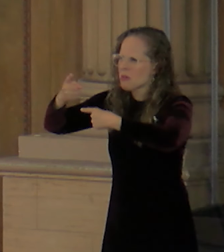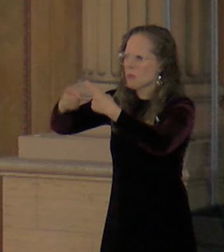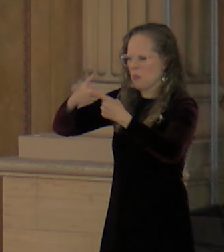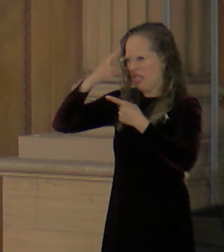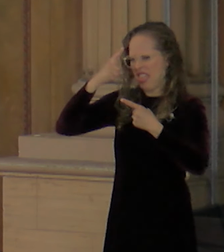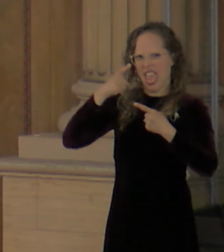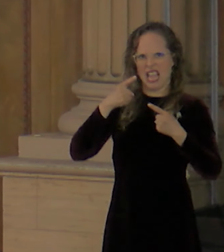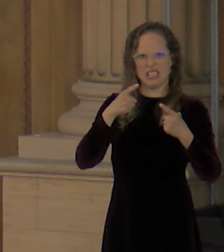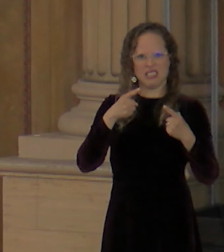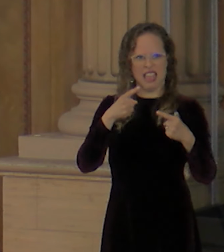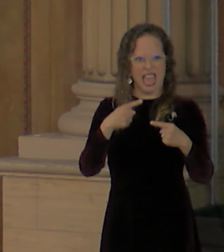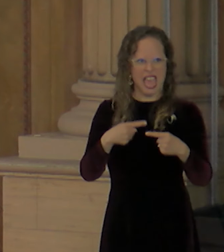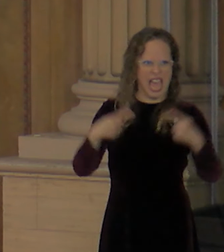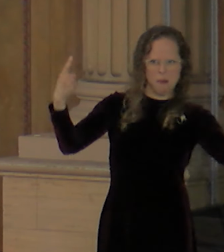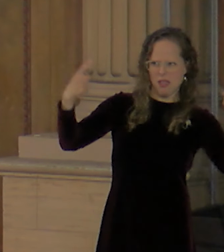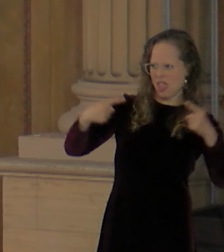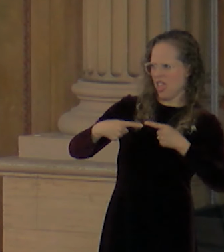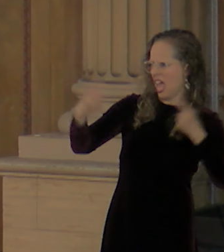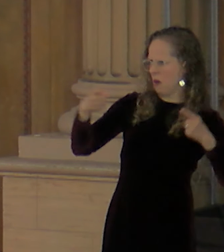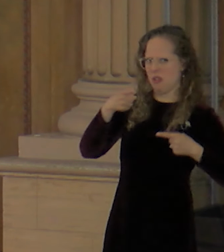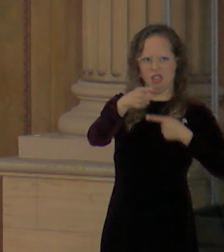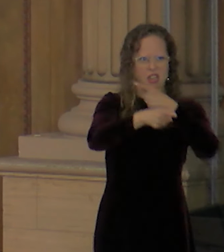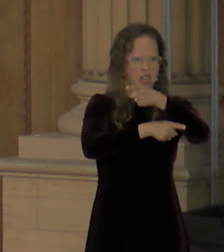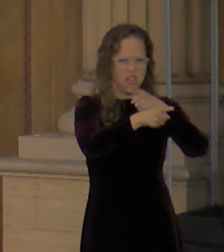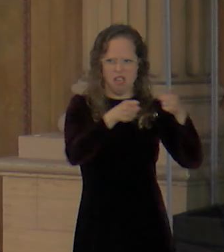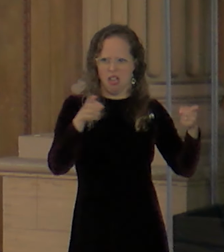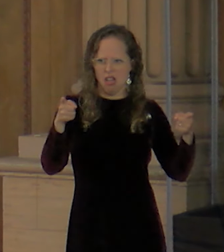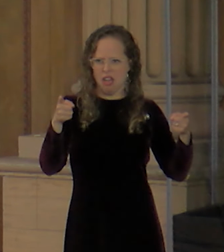Sometimes God has to say, remember Leviathan.